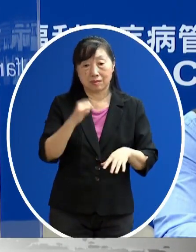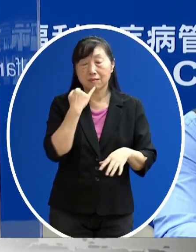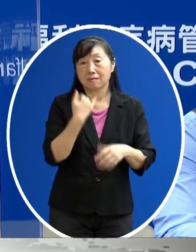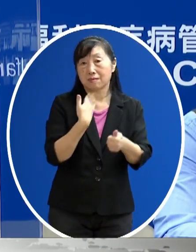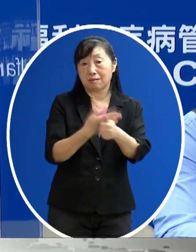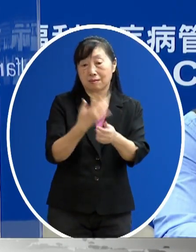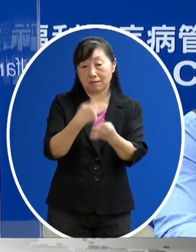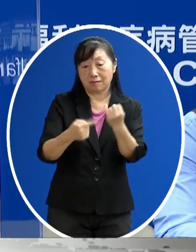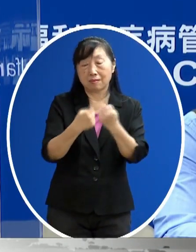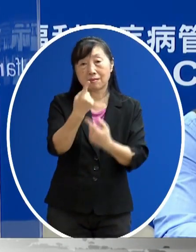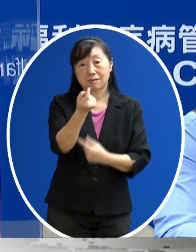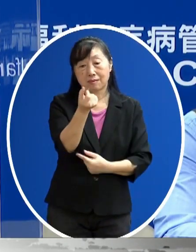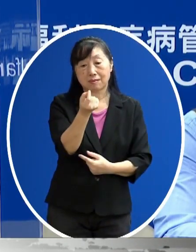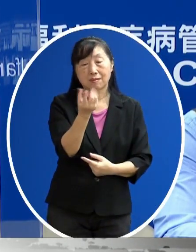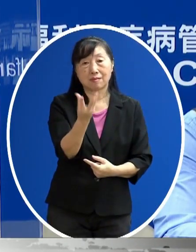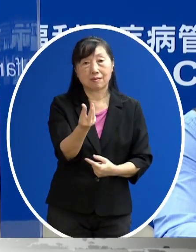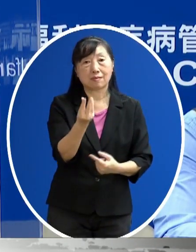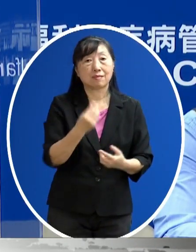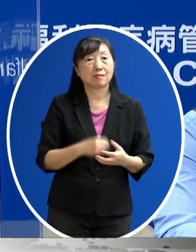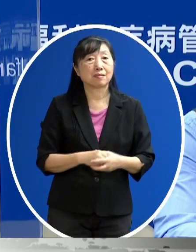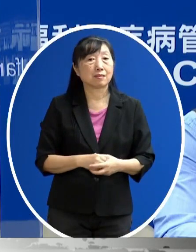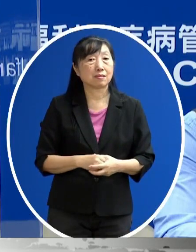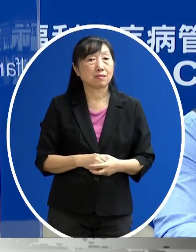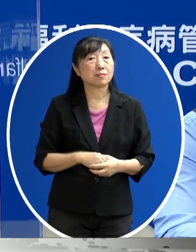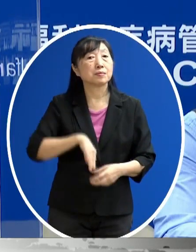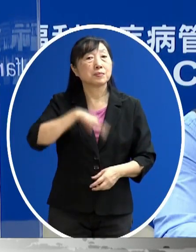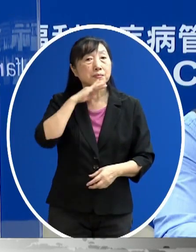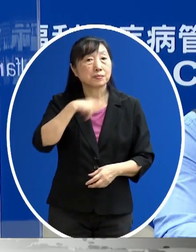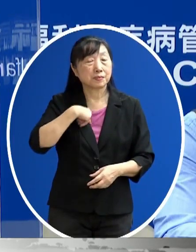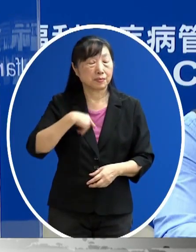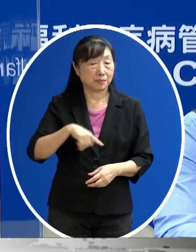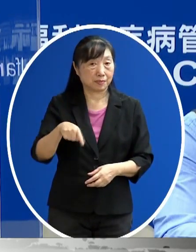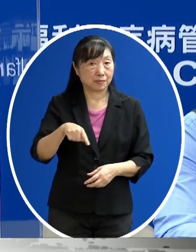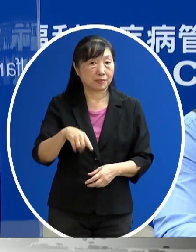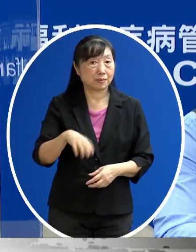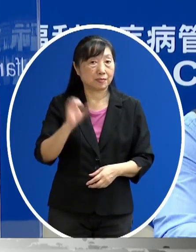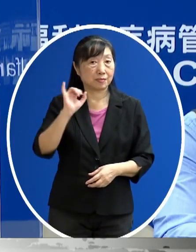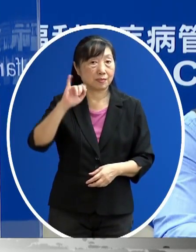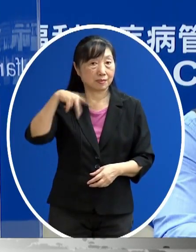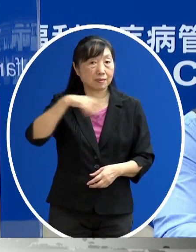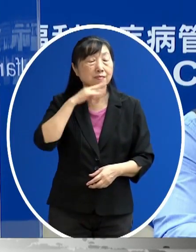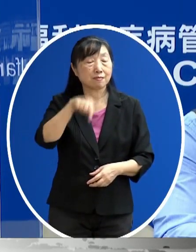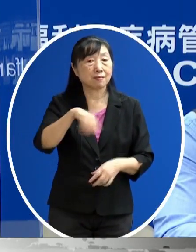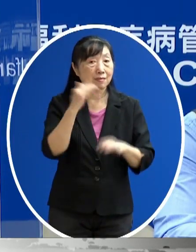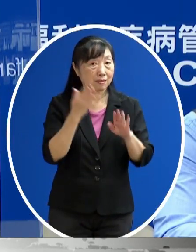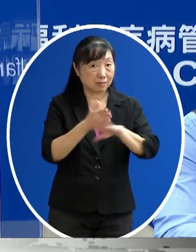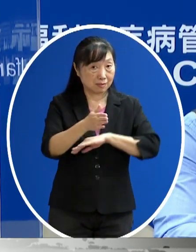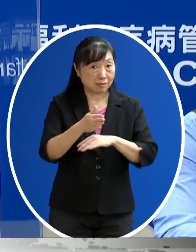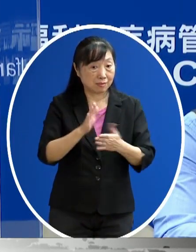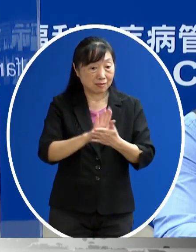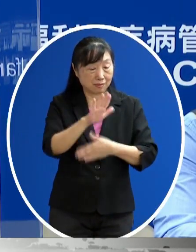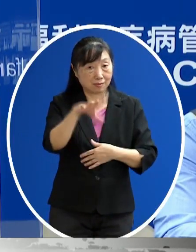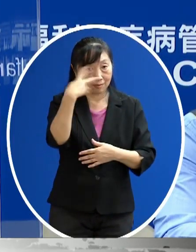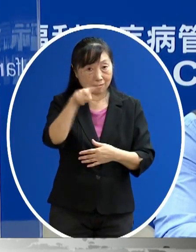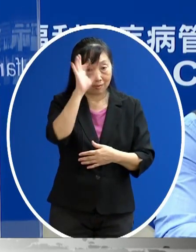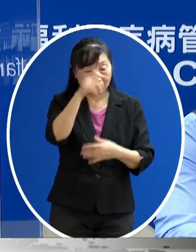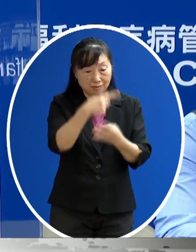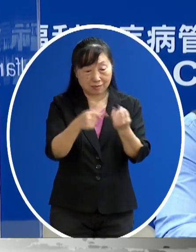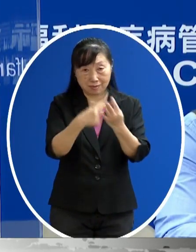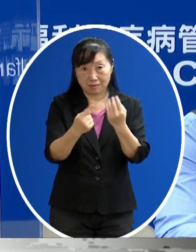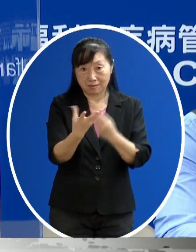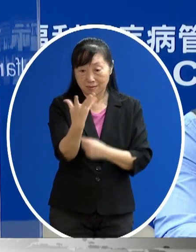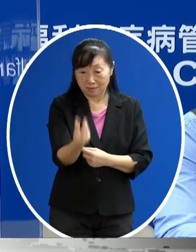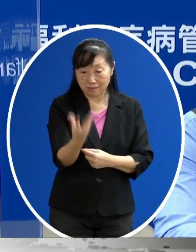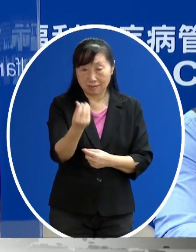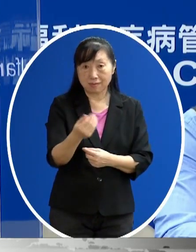After the vaccine obtains approval from the Advisory Committee on Immunization Practices, it will be included in our vaccination campaign